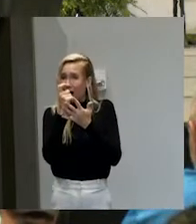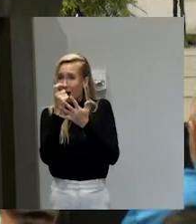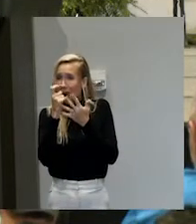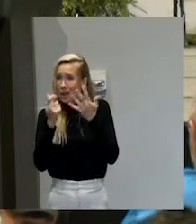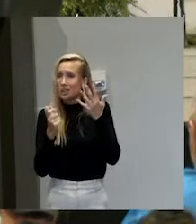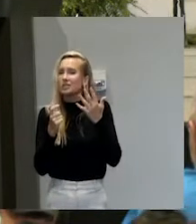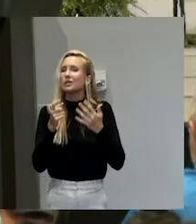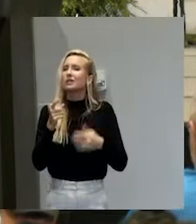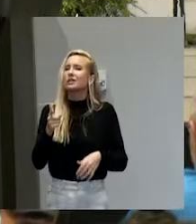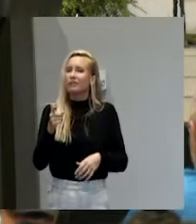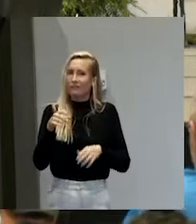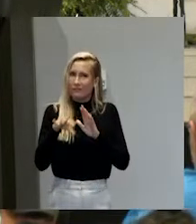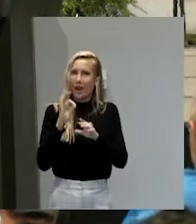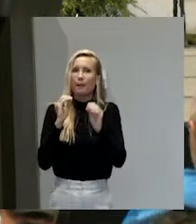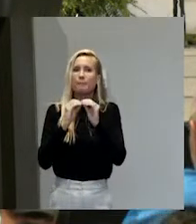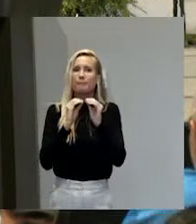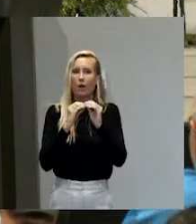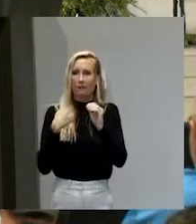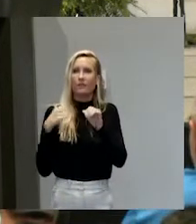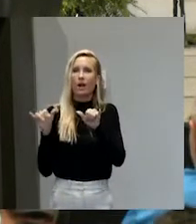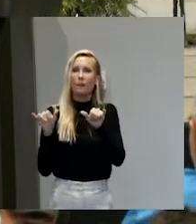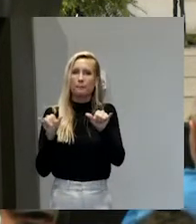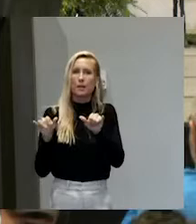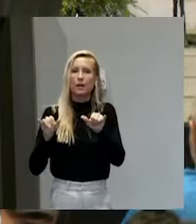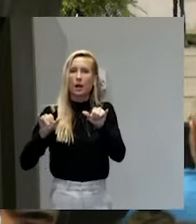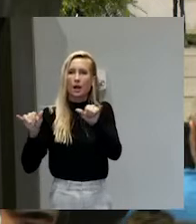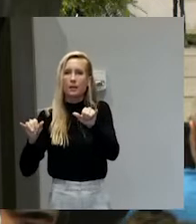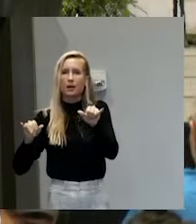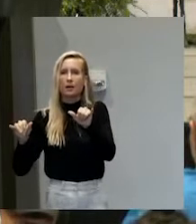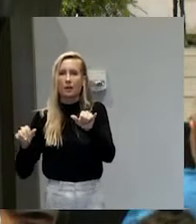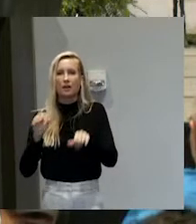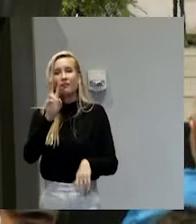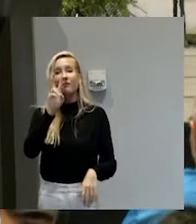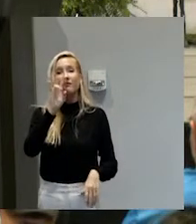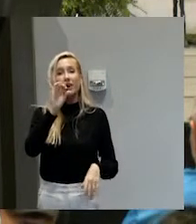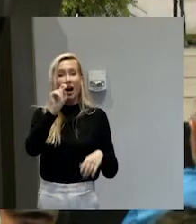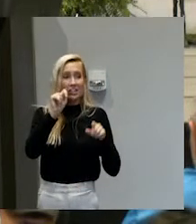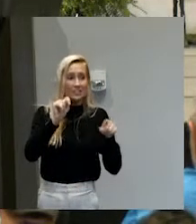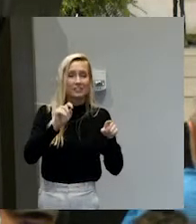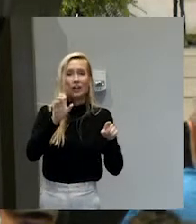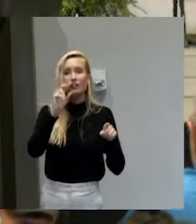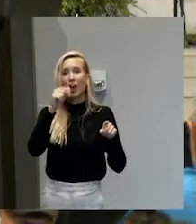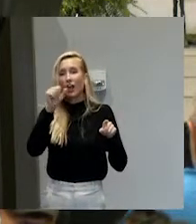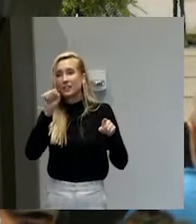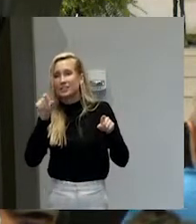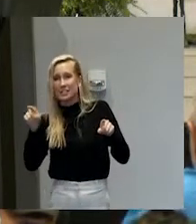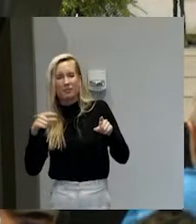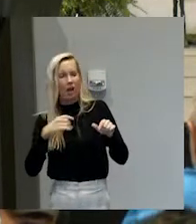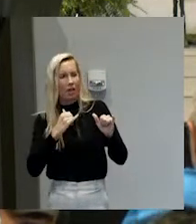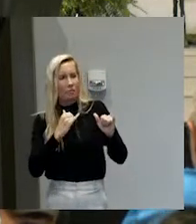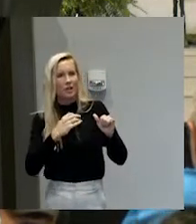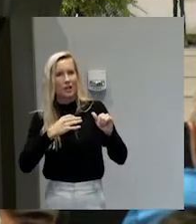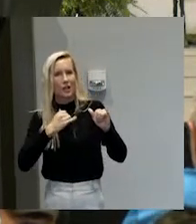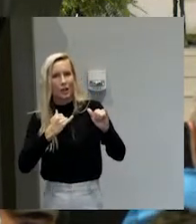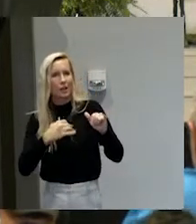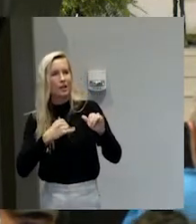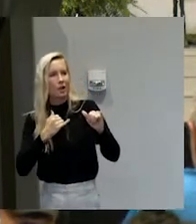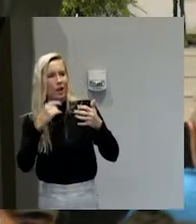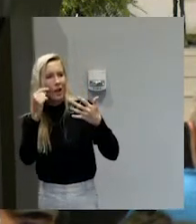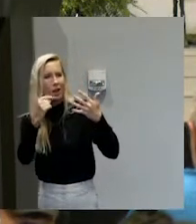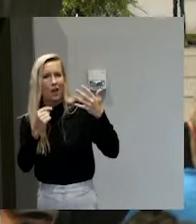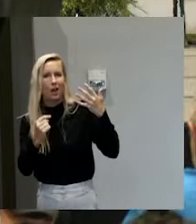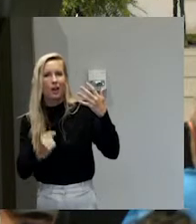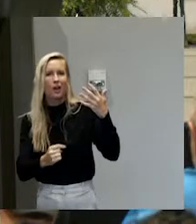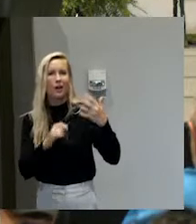start to find stuff in common. And I think that's a big thing is even though, sometimes I've definitely been